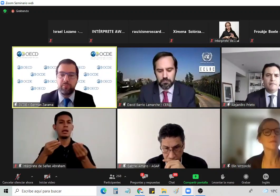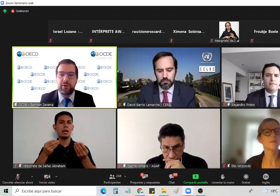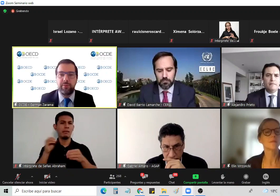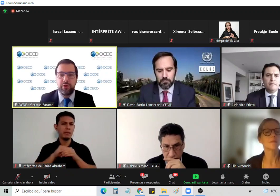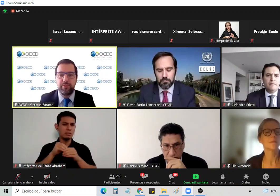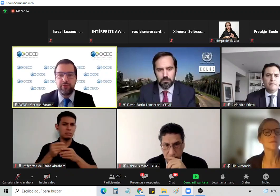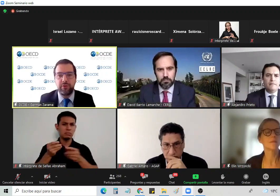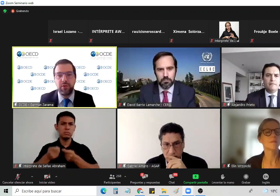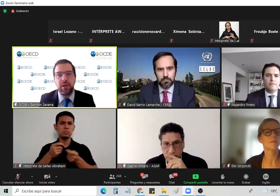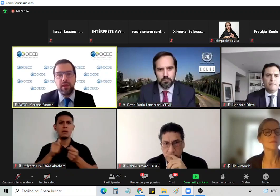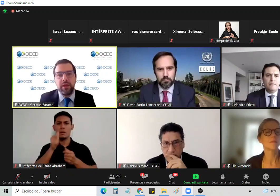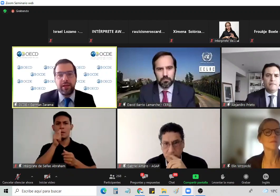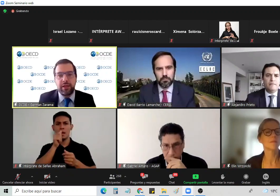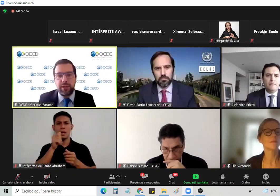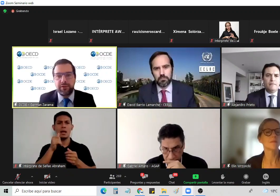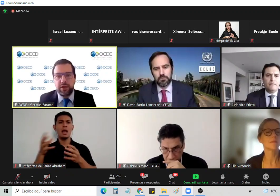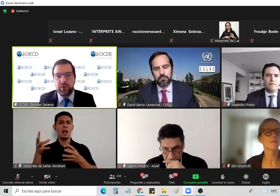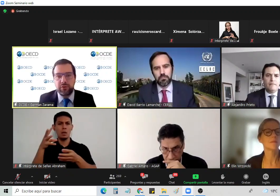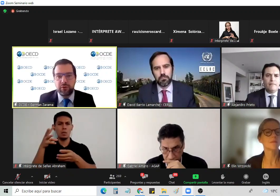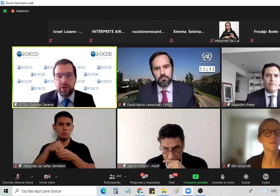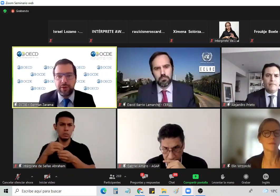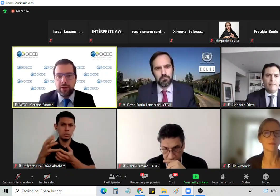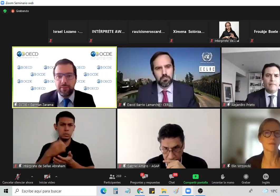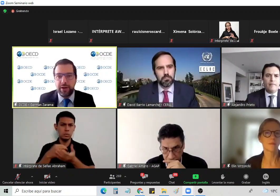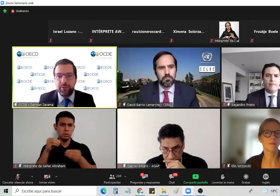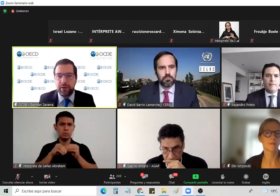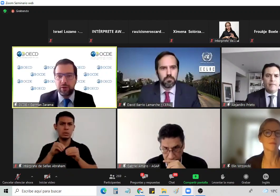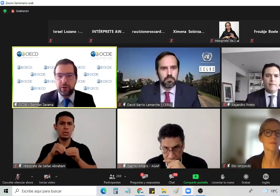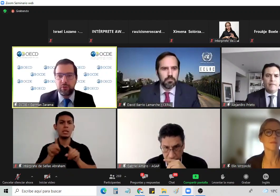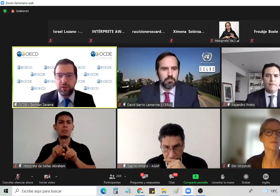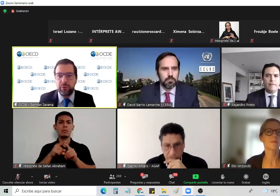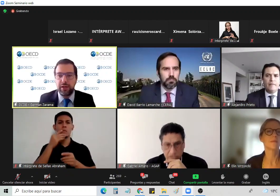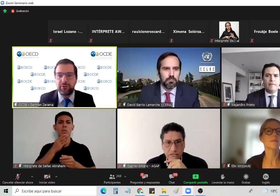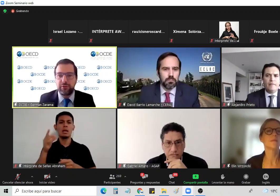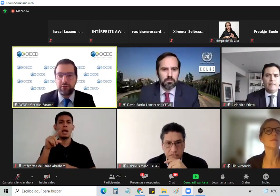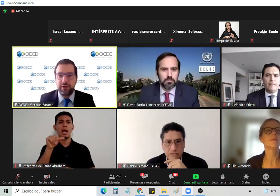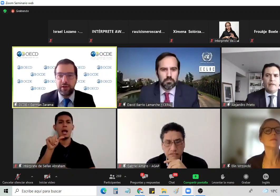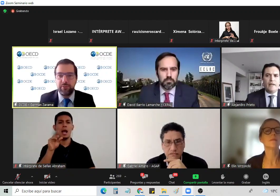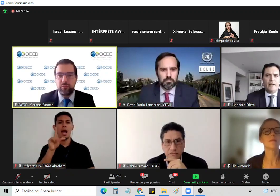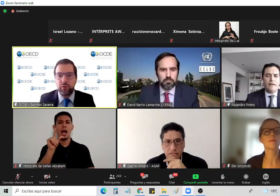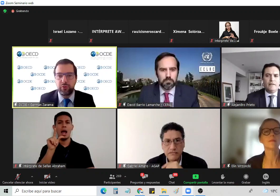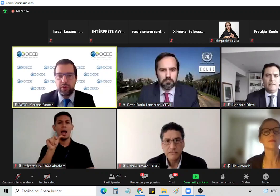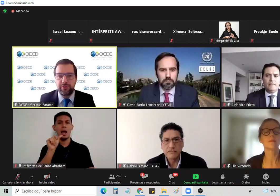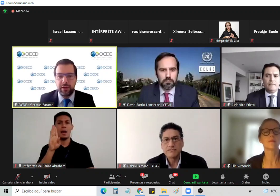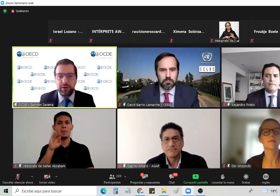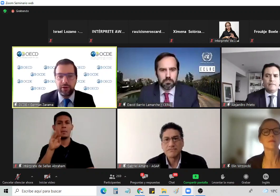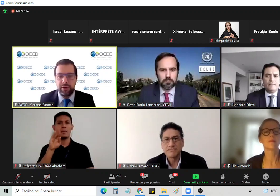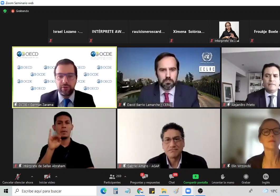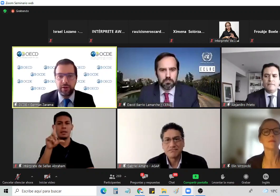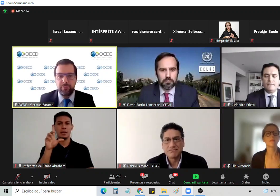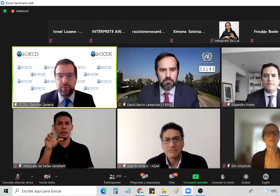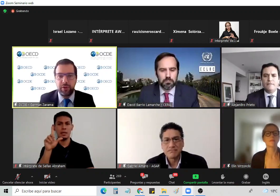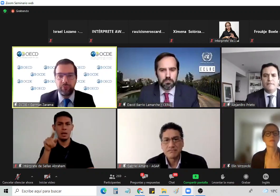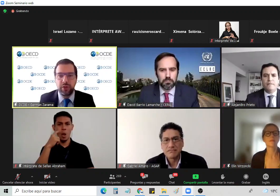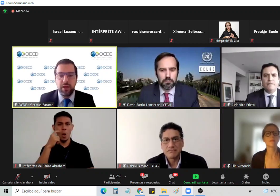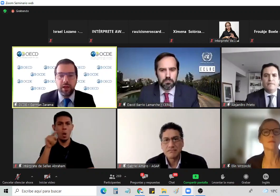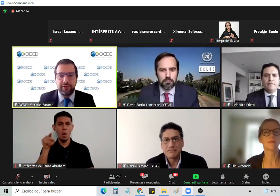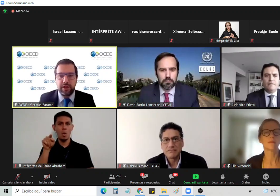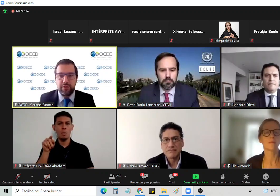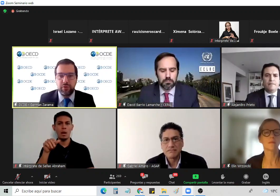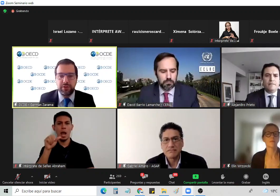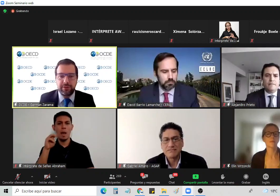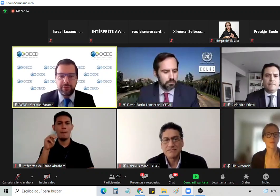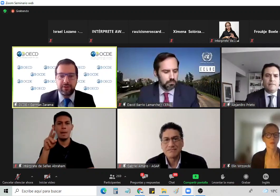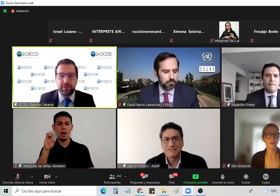who's the director of uh pro inversion of promotion of private investments and also having amaro the executive director of the